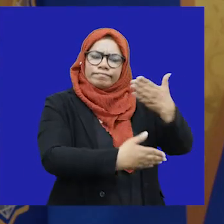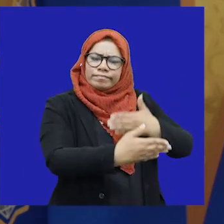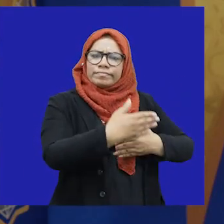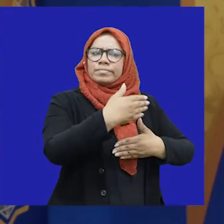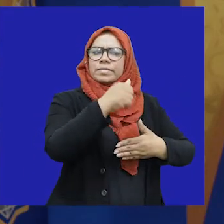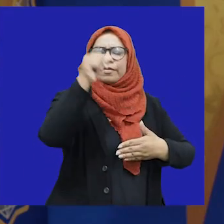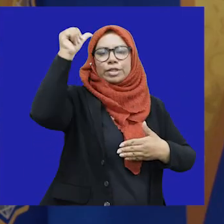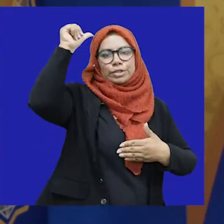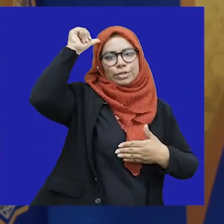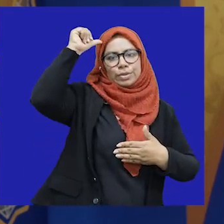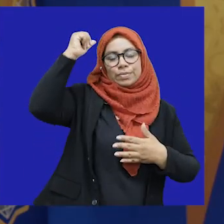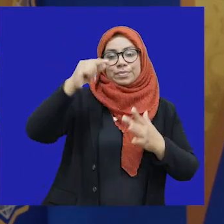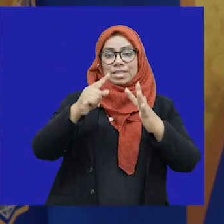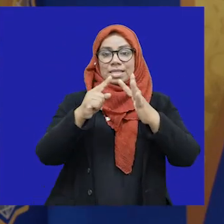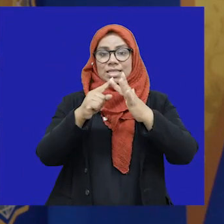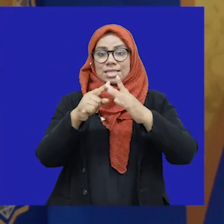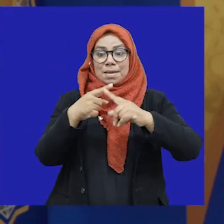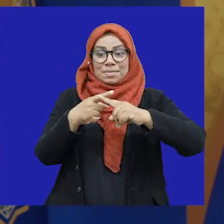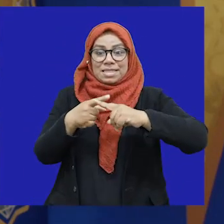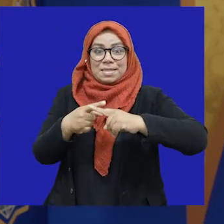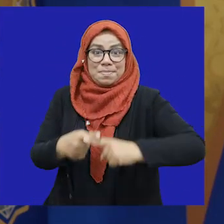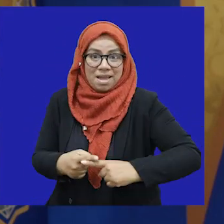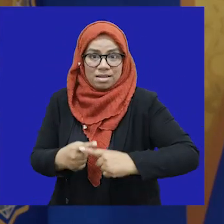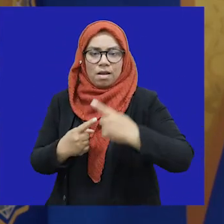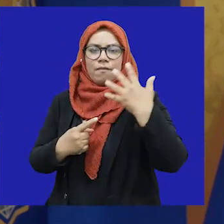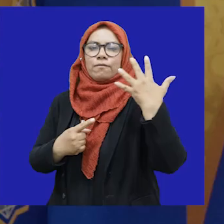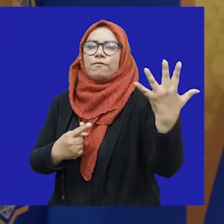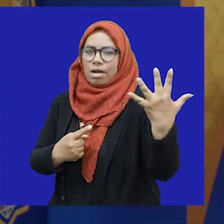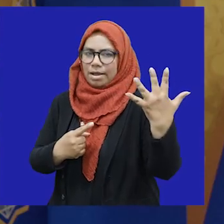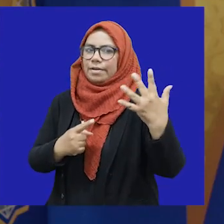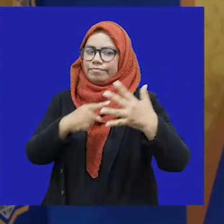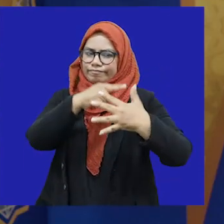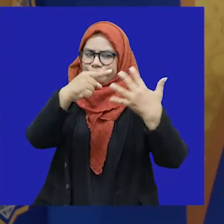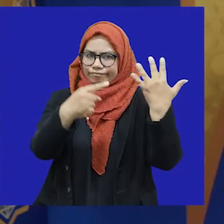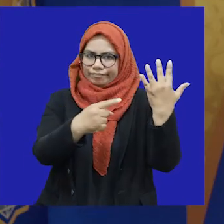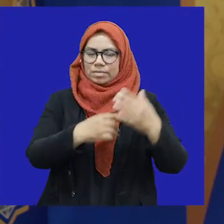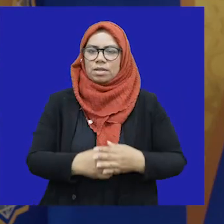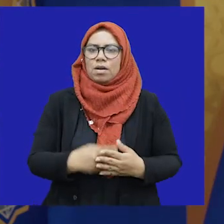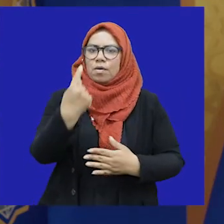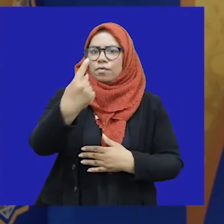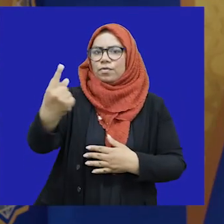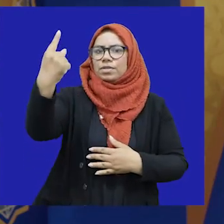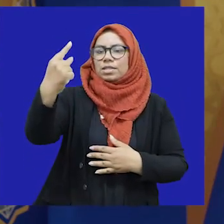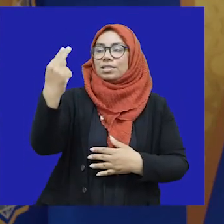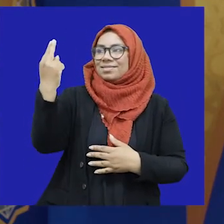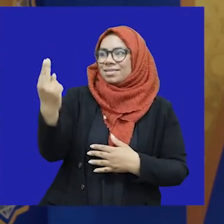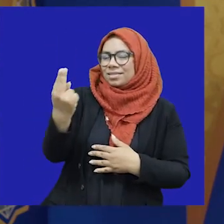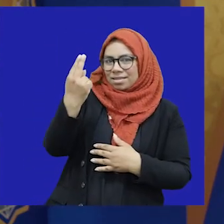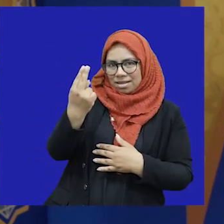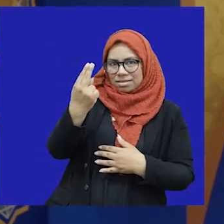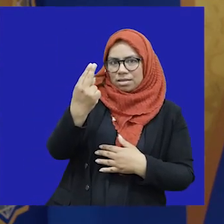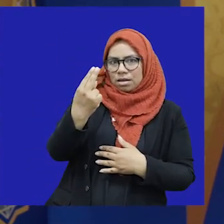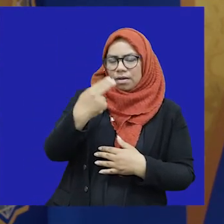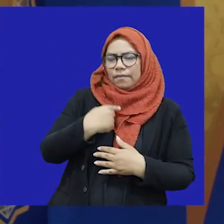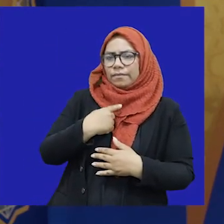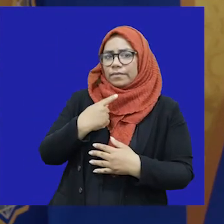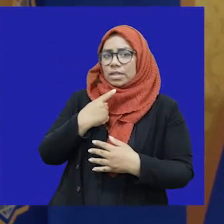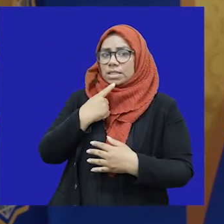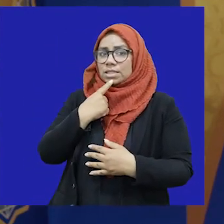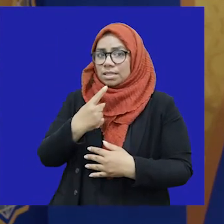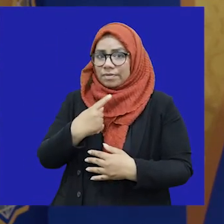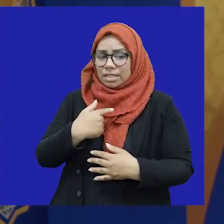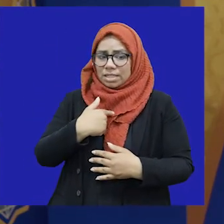2 categories are the fuqara and the masakin. Fuqara are poor people and masakin are